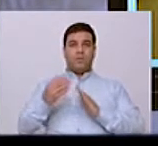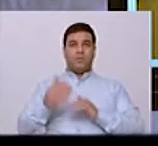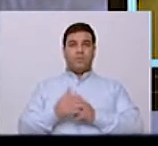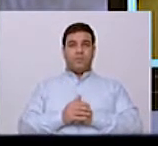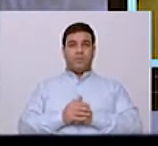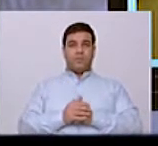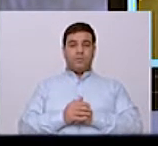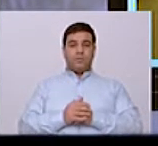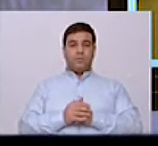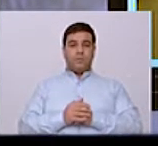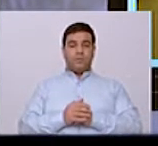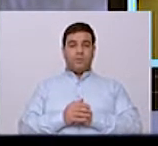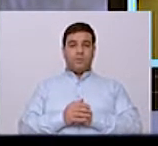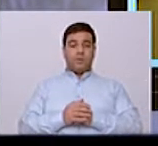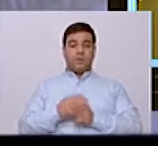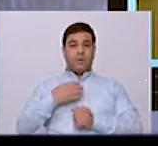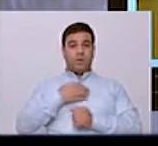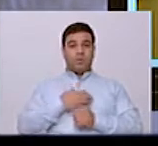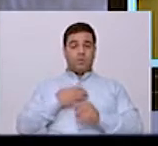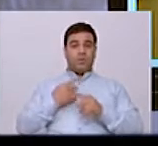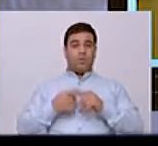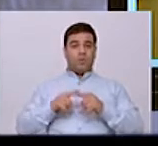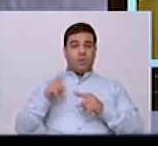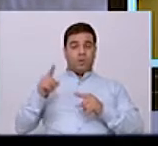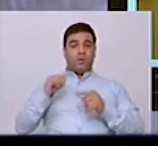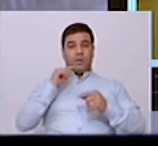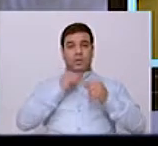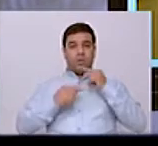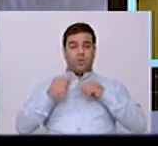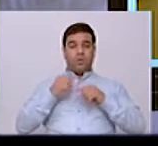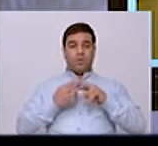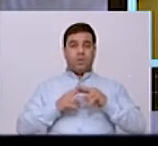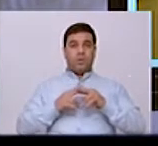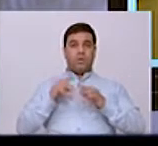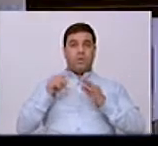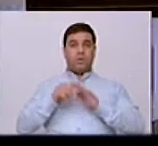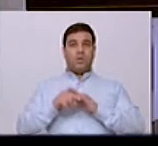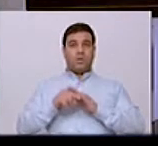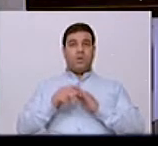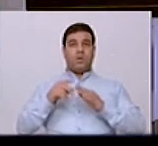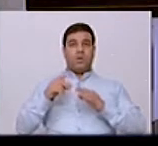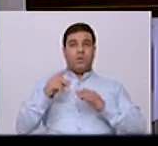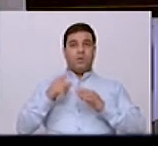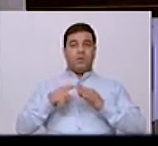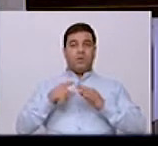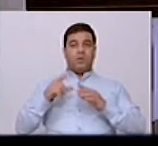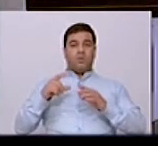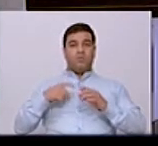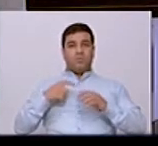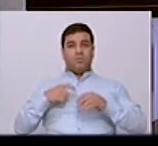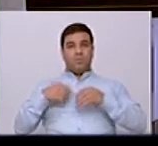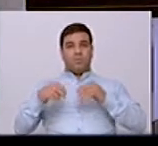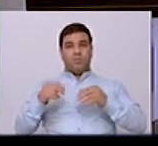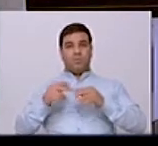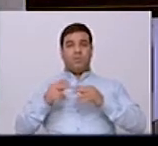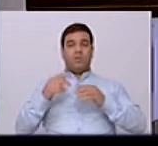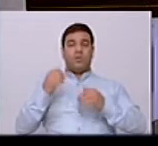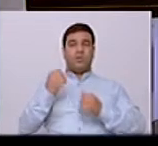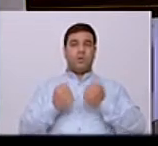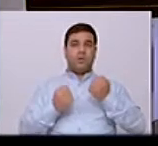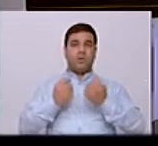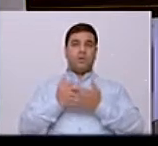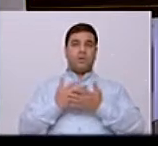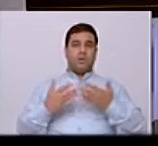sanaladi. Demak, asosan bularning iqtisodiyoti qishloq xo'jaligi, tog'-kon, yengil yoki